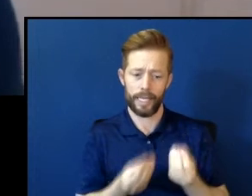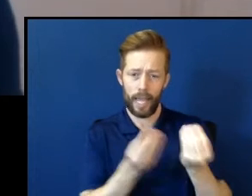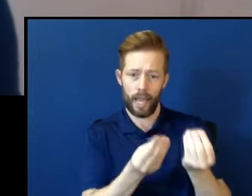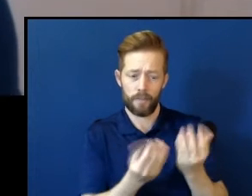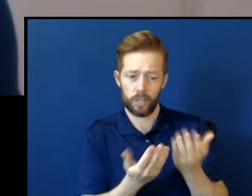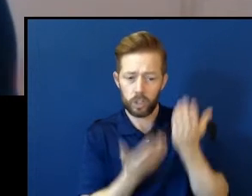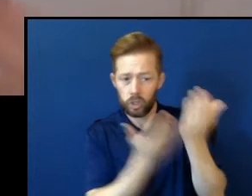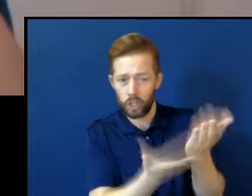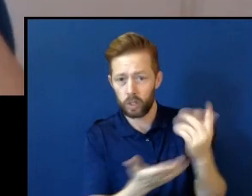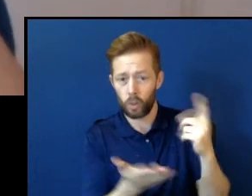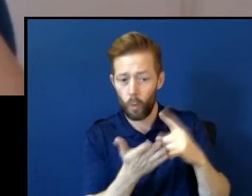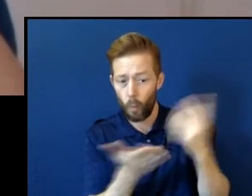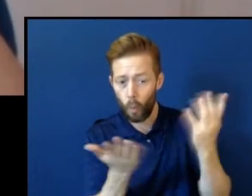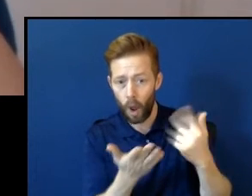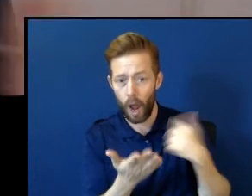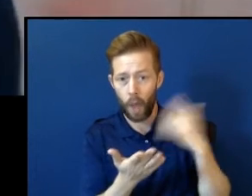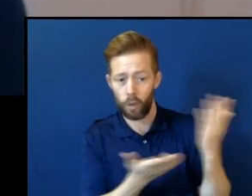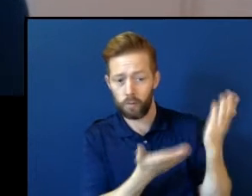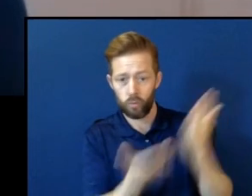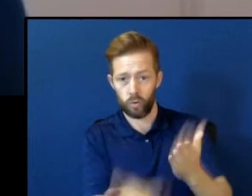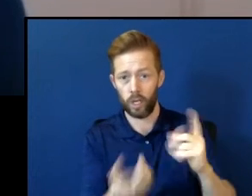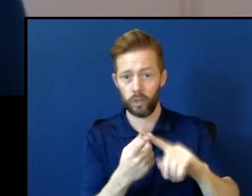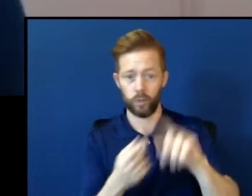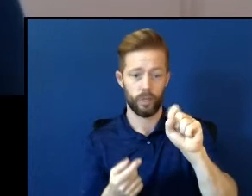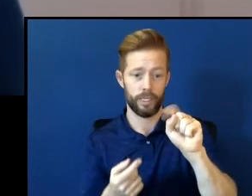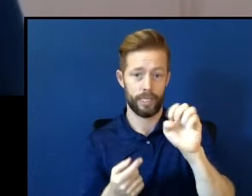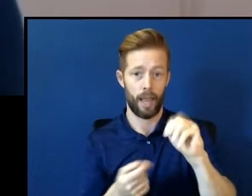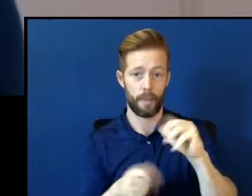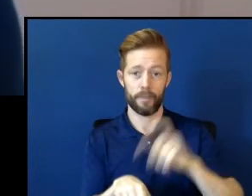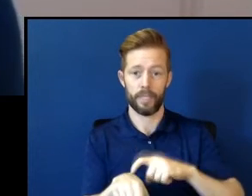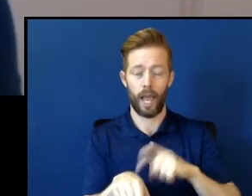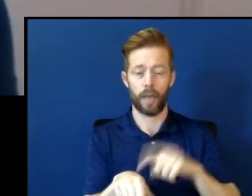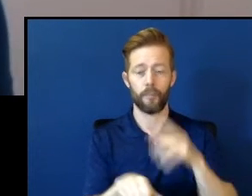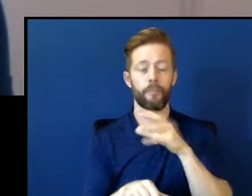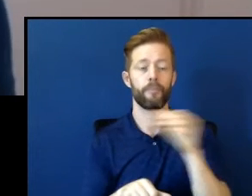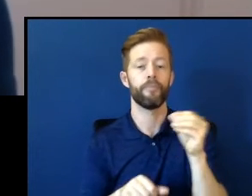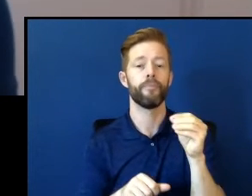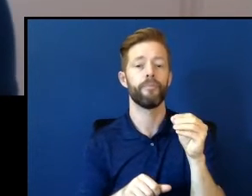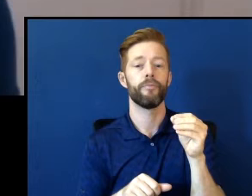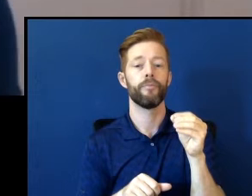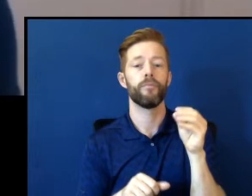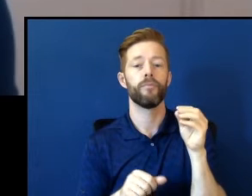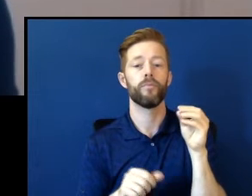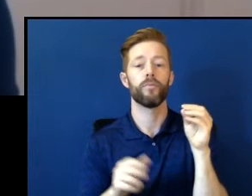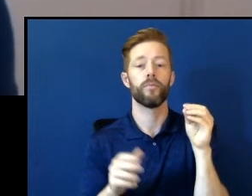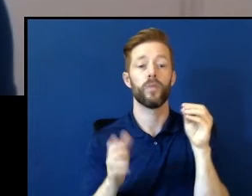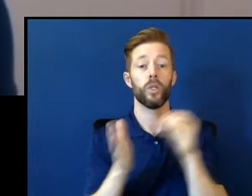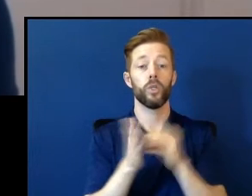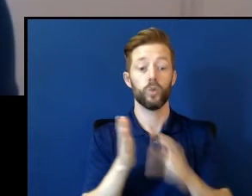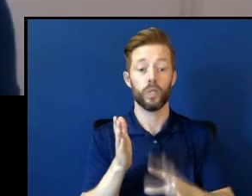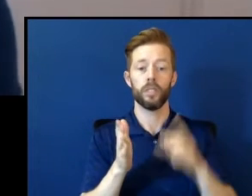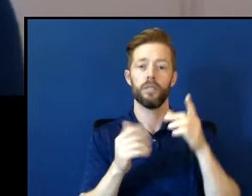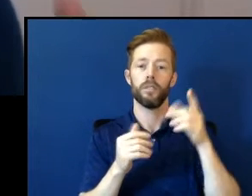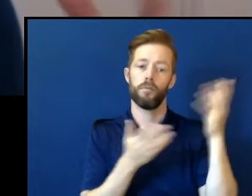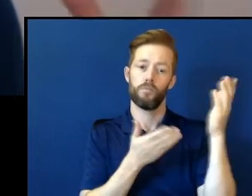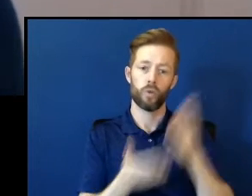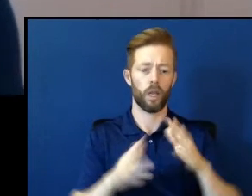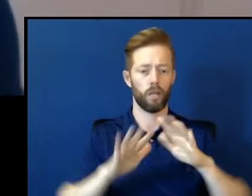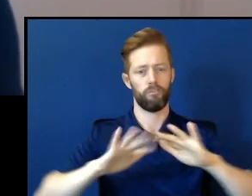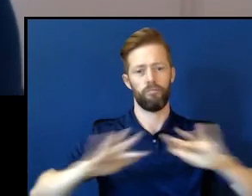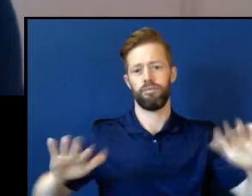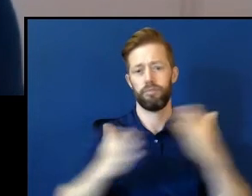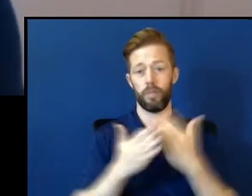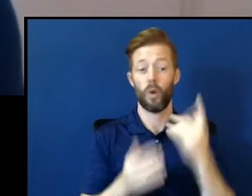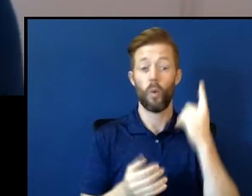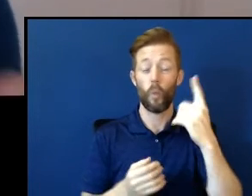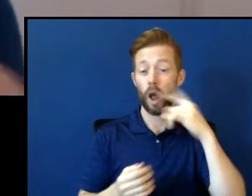gave suggestions of what I was going to bring to our STEM time. And I had students bring a variety